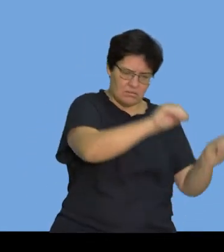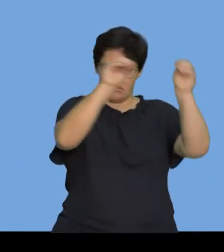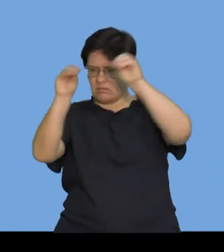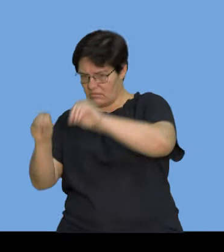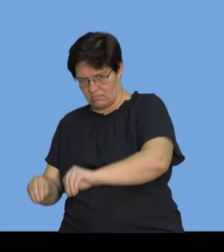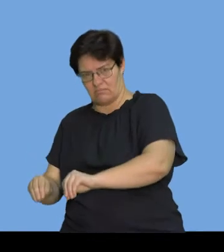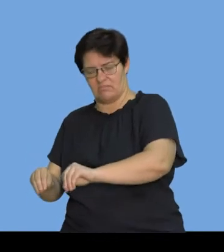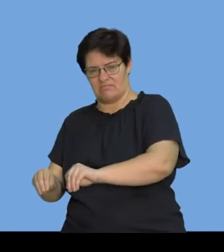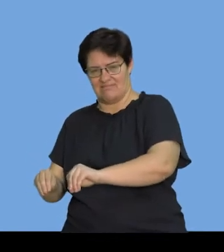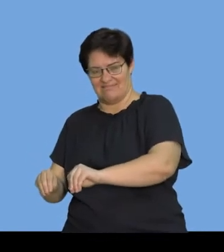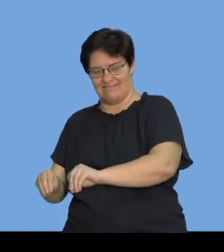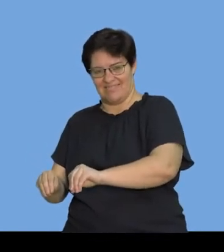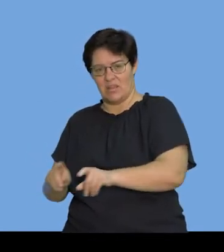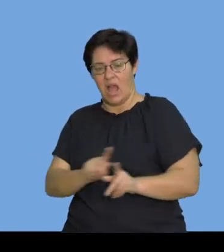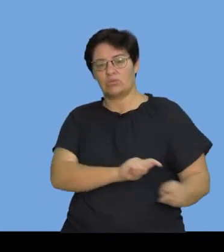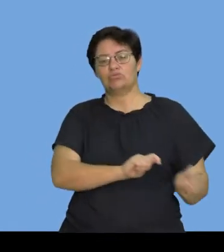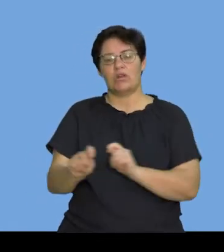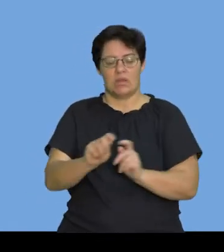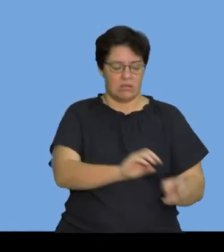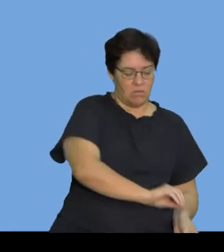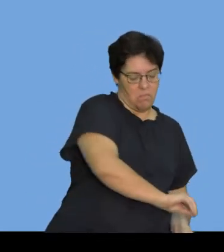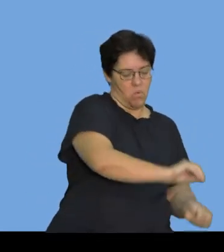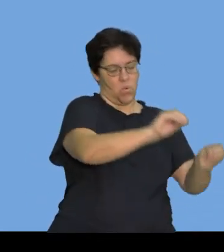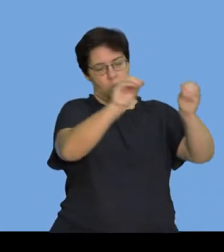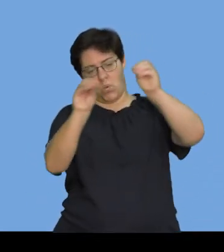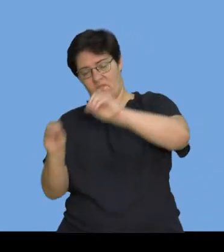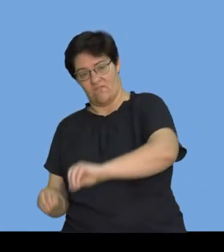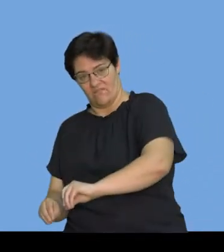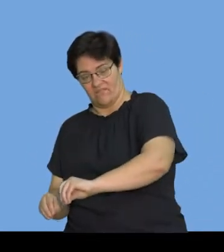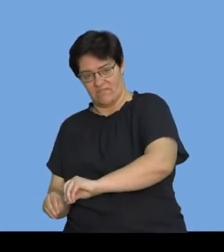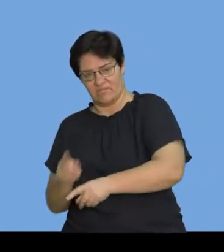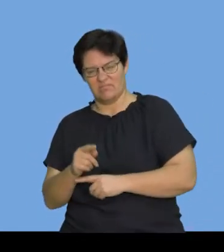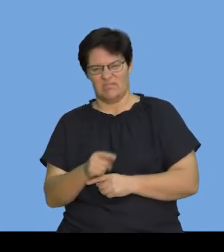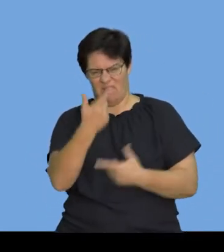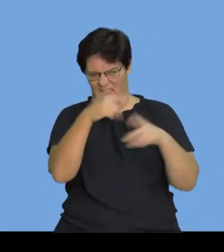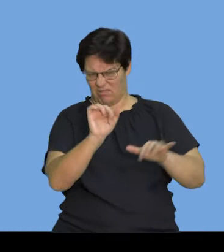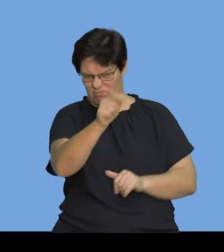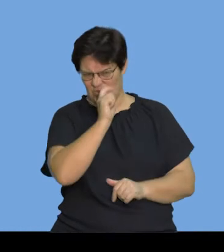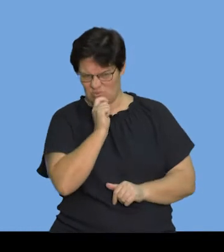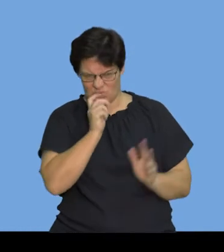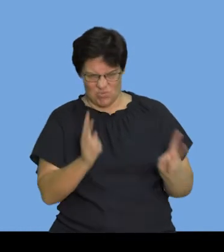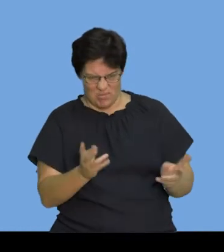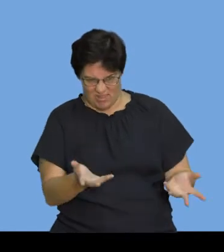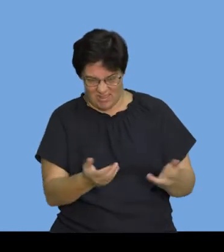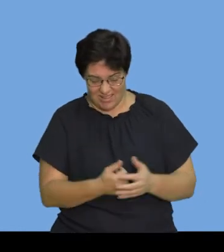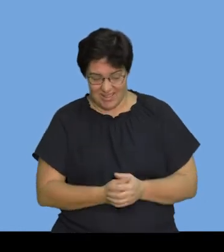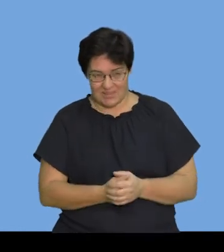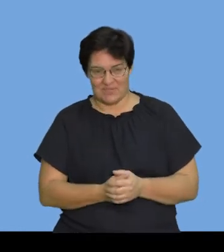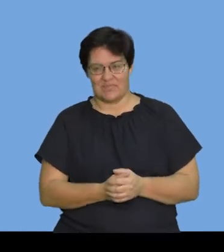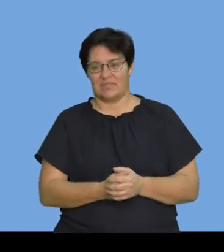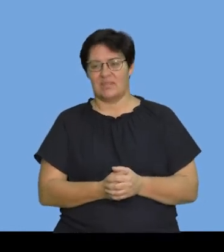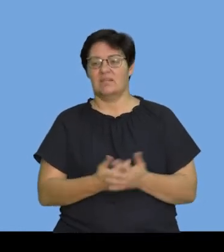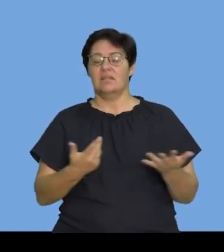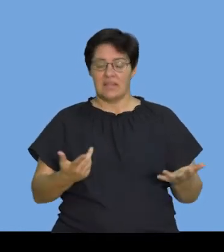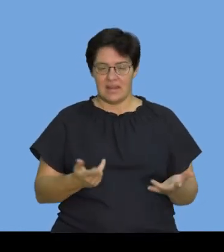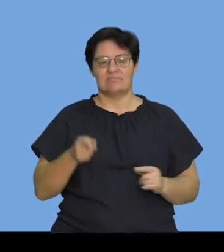normally call it, right? You're transposing the value. That's the language you guys normally use when you're talking about this. Then it